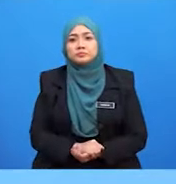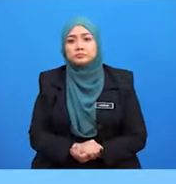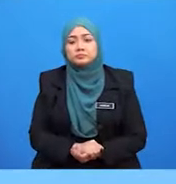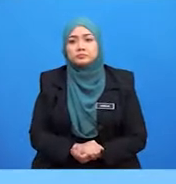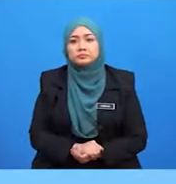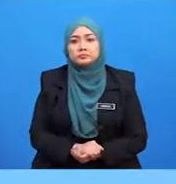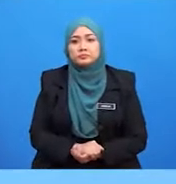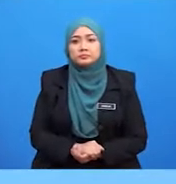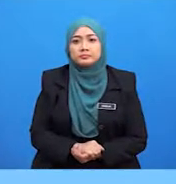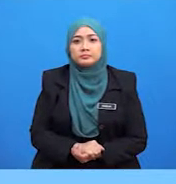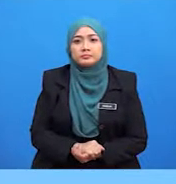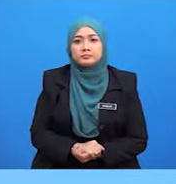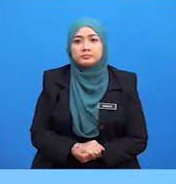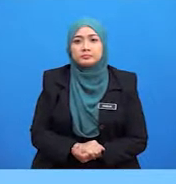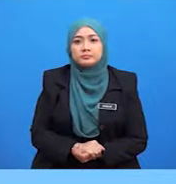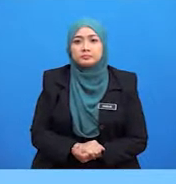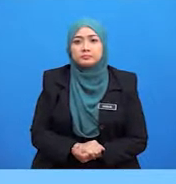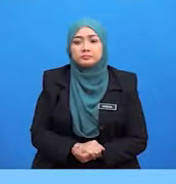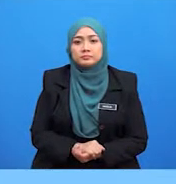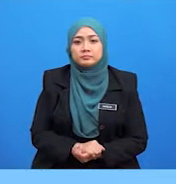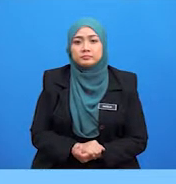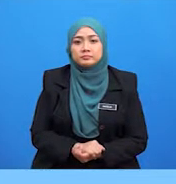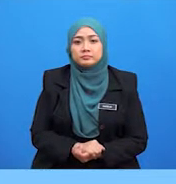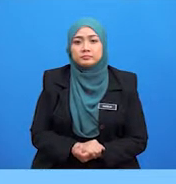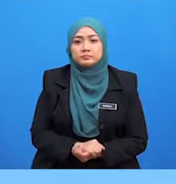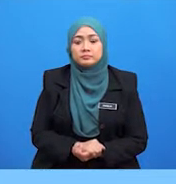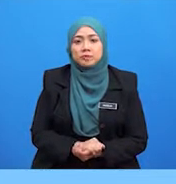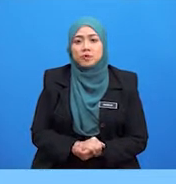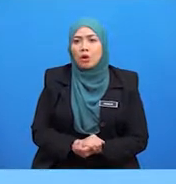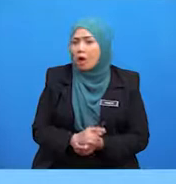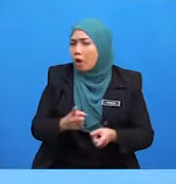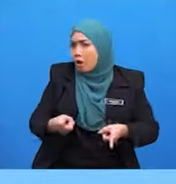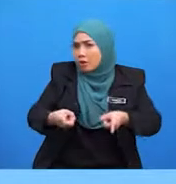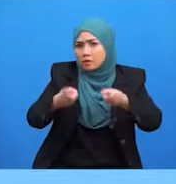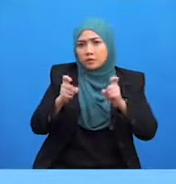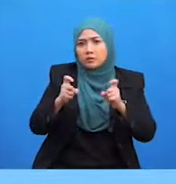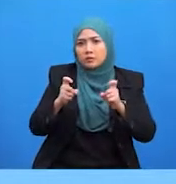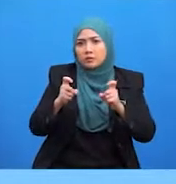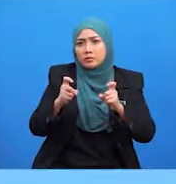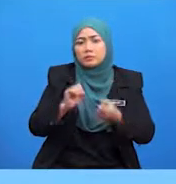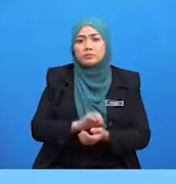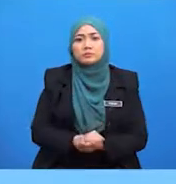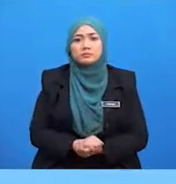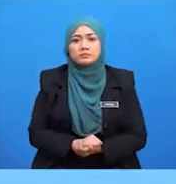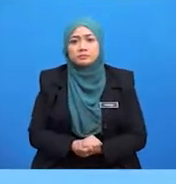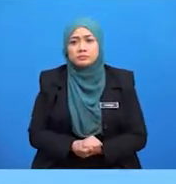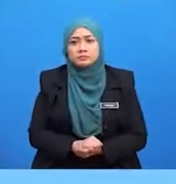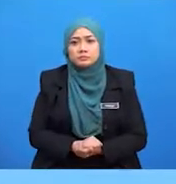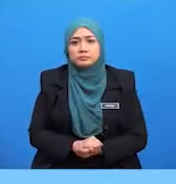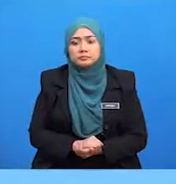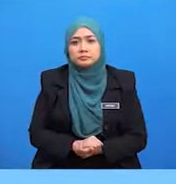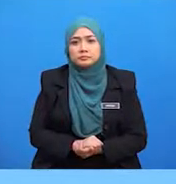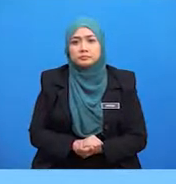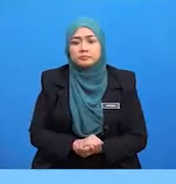Varadero. In fact, they are faster. And the best part is, they're actually